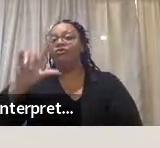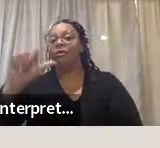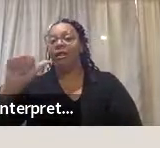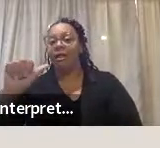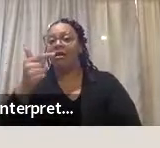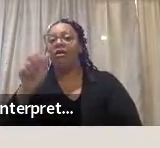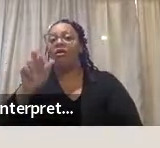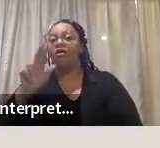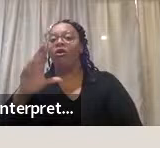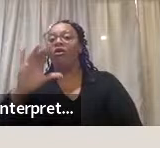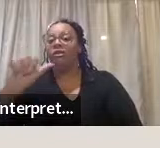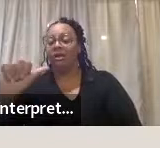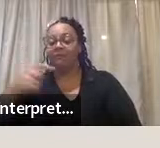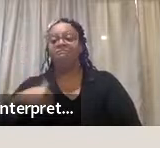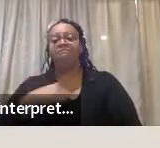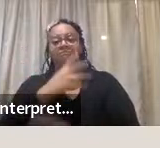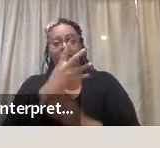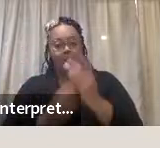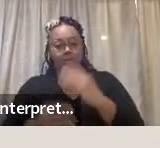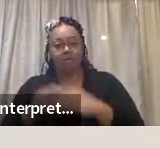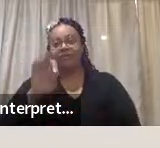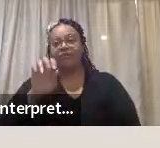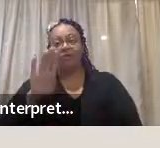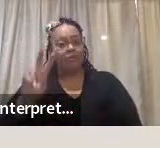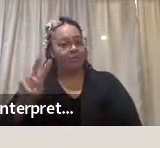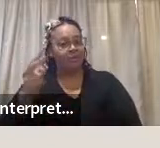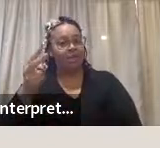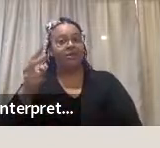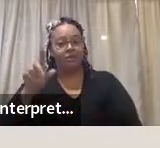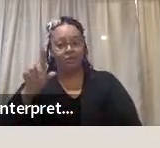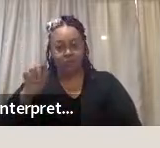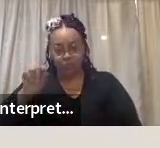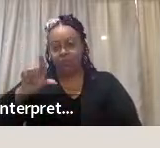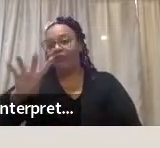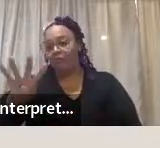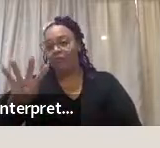we lost February 2nd, 2024.